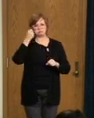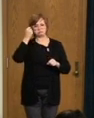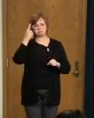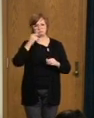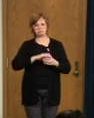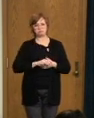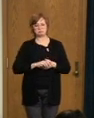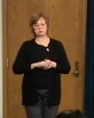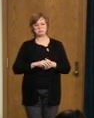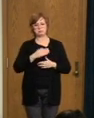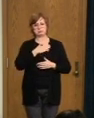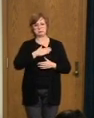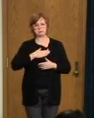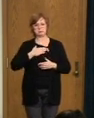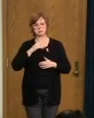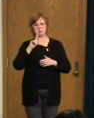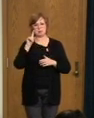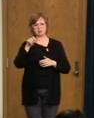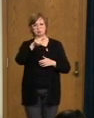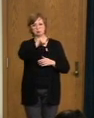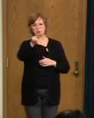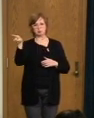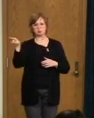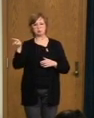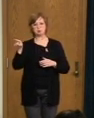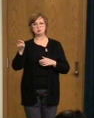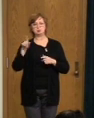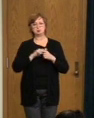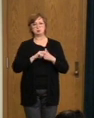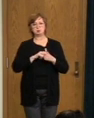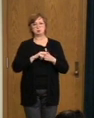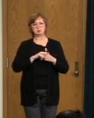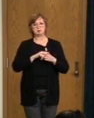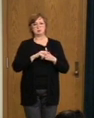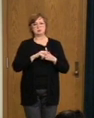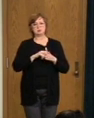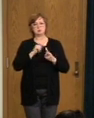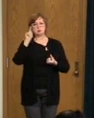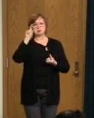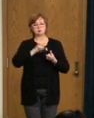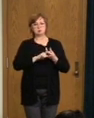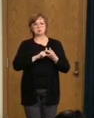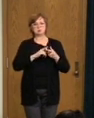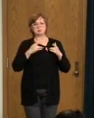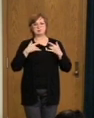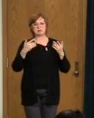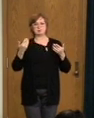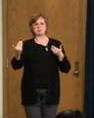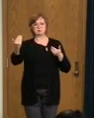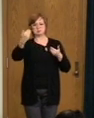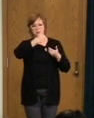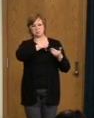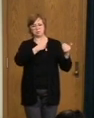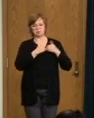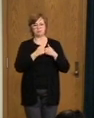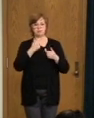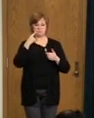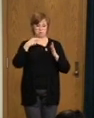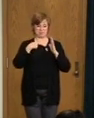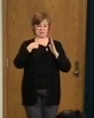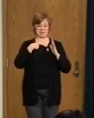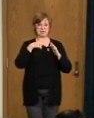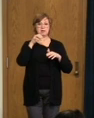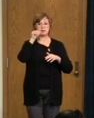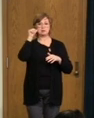that slower, to have that quieter Christmas, and to look for opportunities to do something maybe just a little bit different. I, for